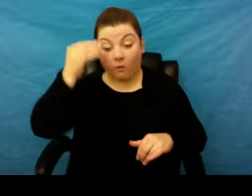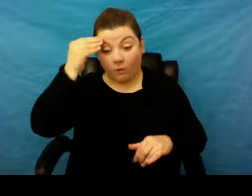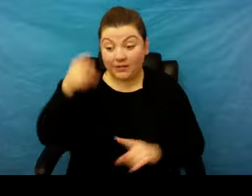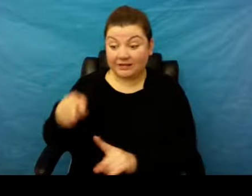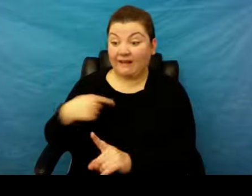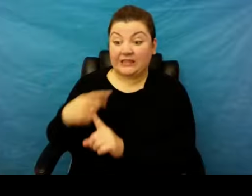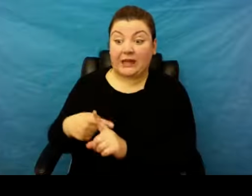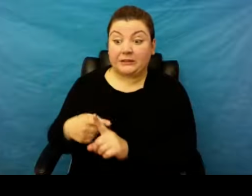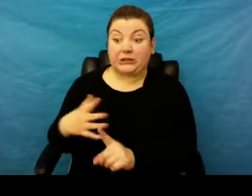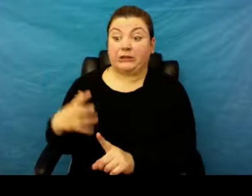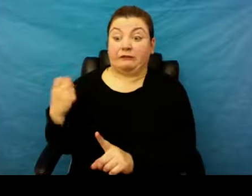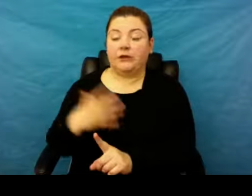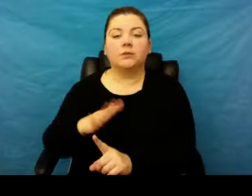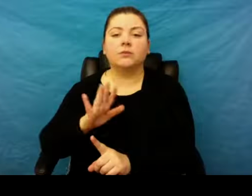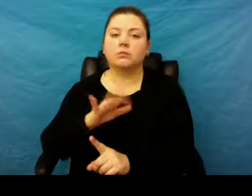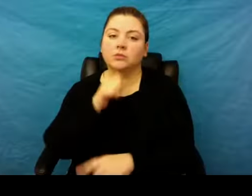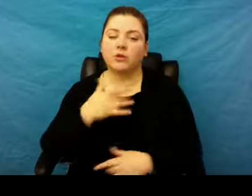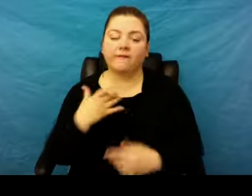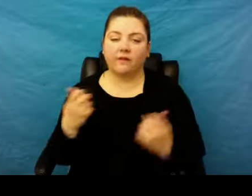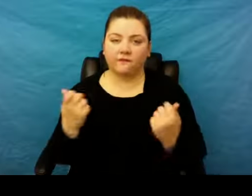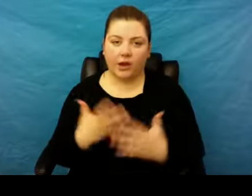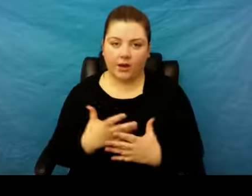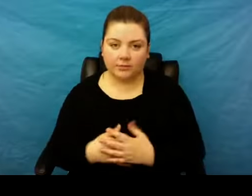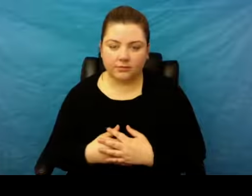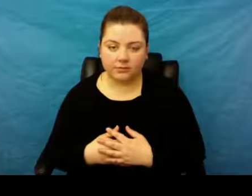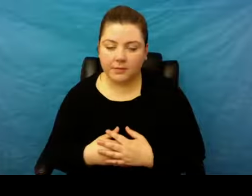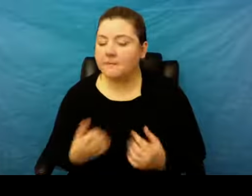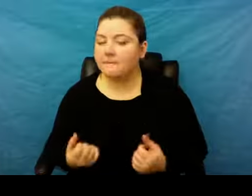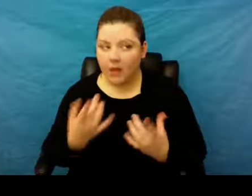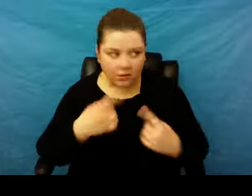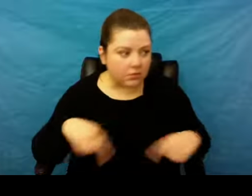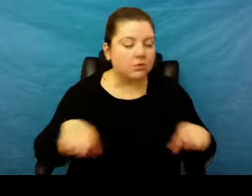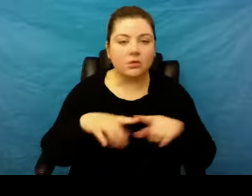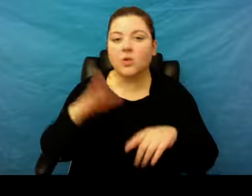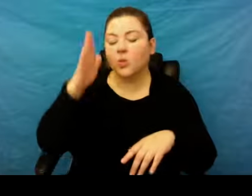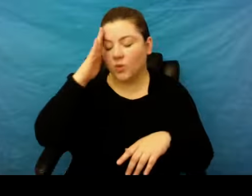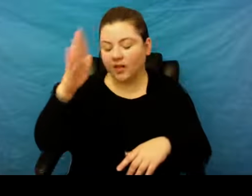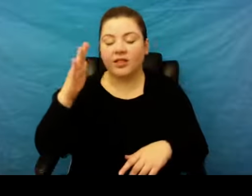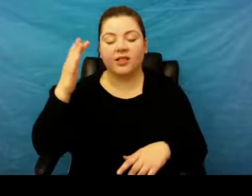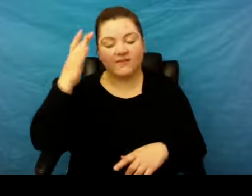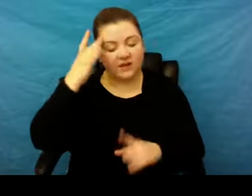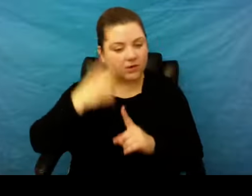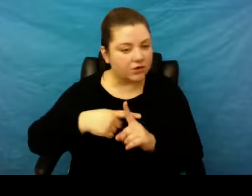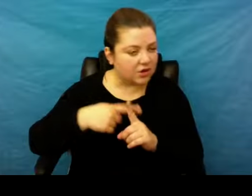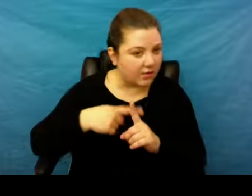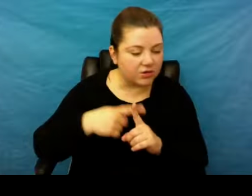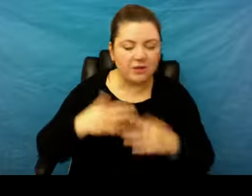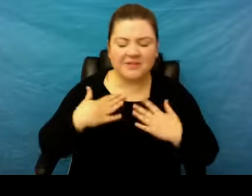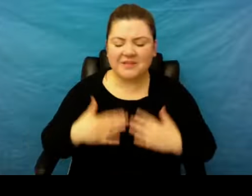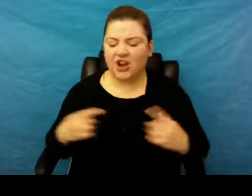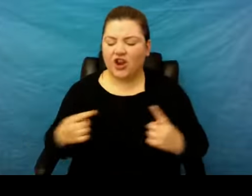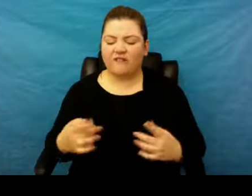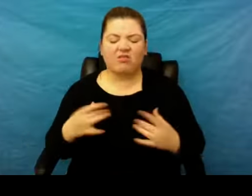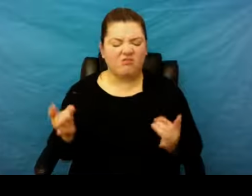you have COVID-19. The vast majority of people are gonna have a fever, body aches, feel like shit for 3 to